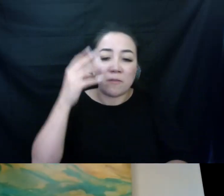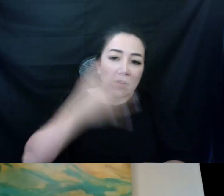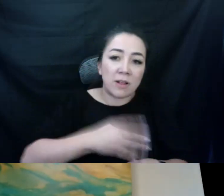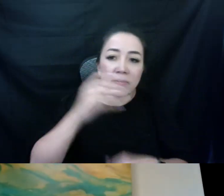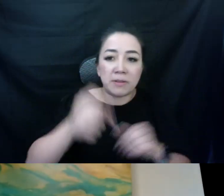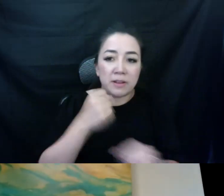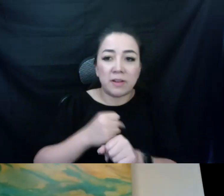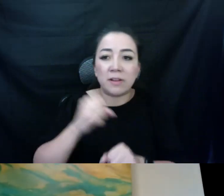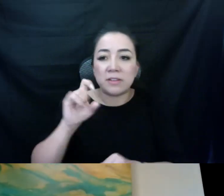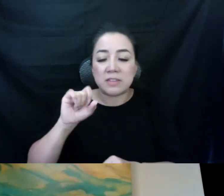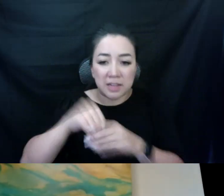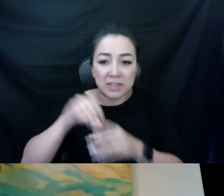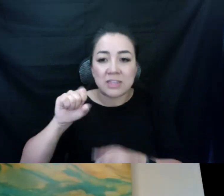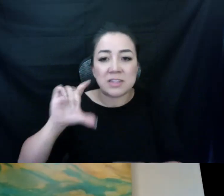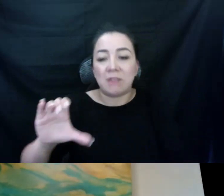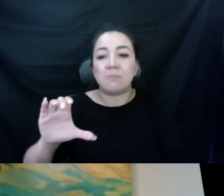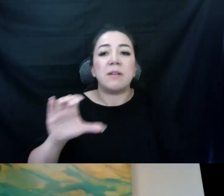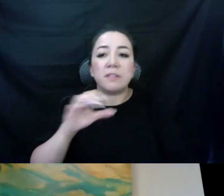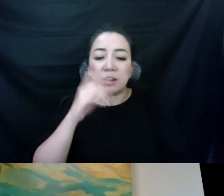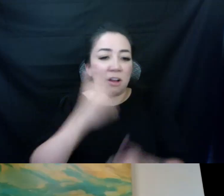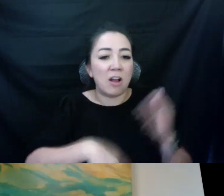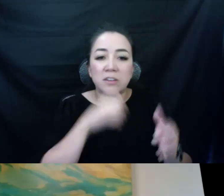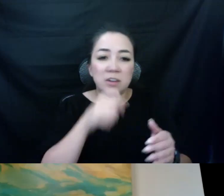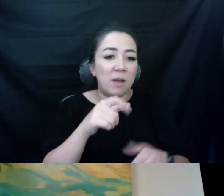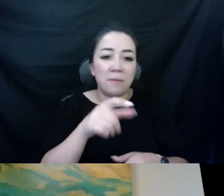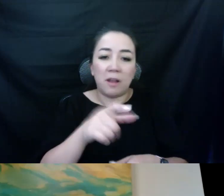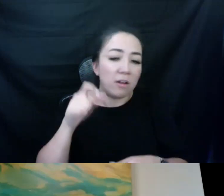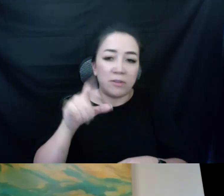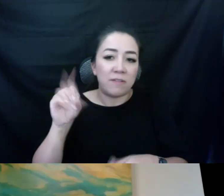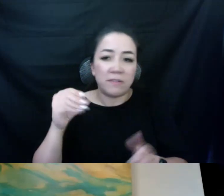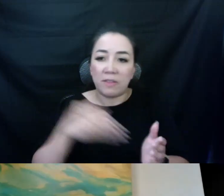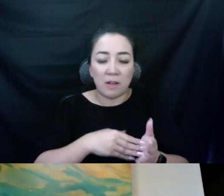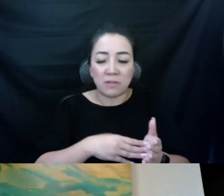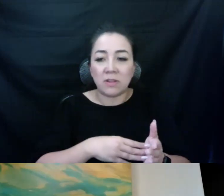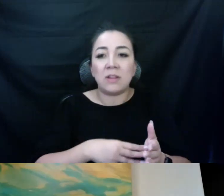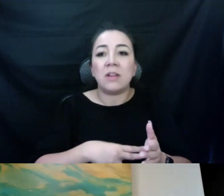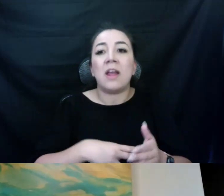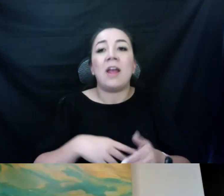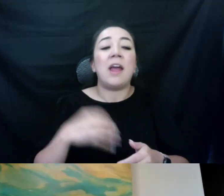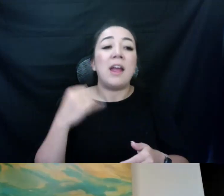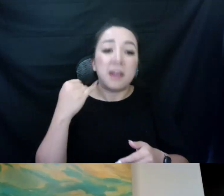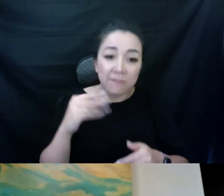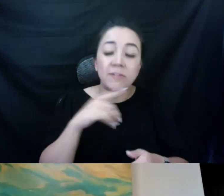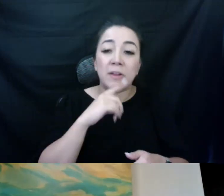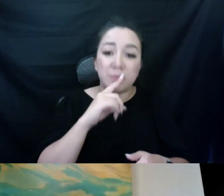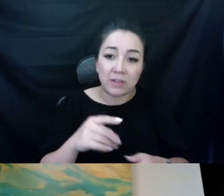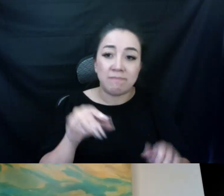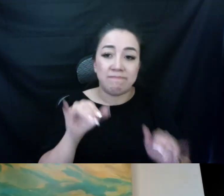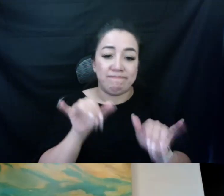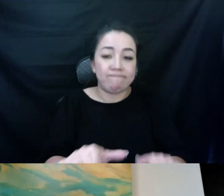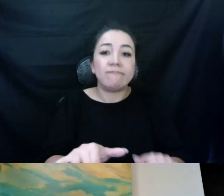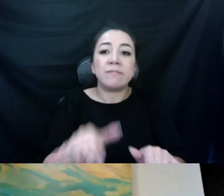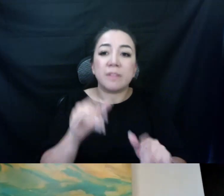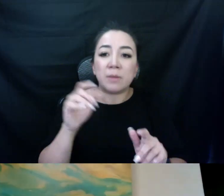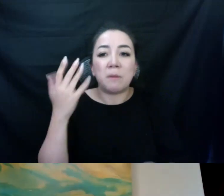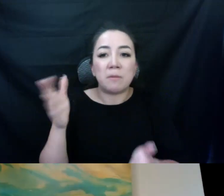Sacramento. So the cost should not be even 150,000. And then we did think if they really did stick with that, we were probably gonna